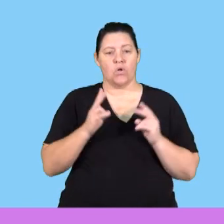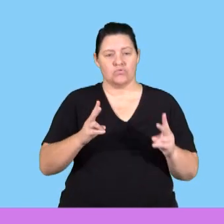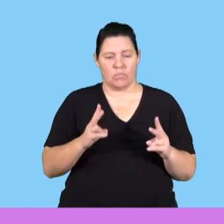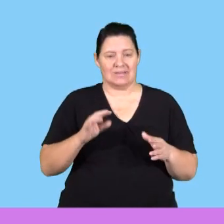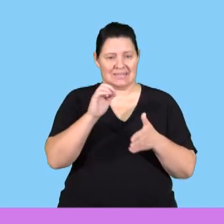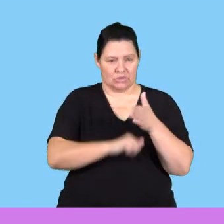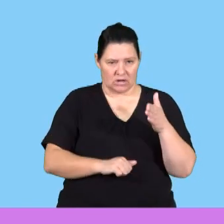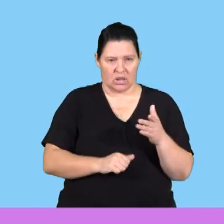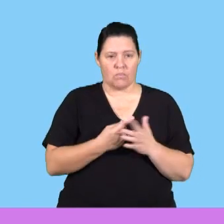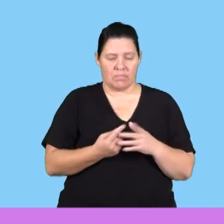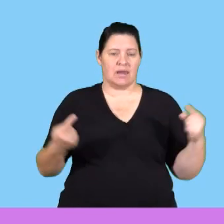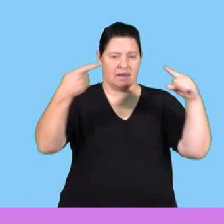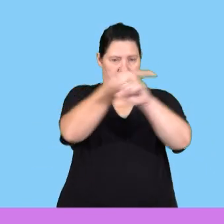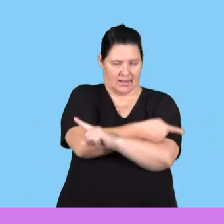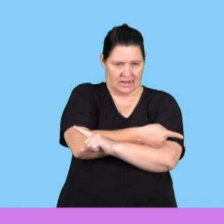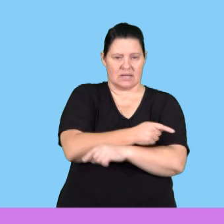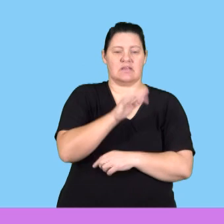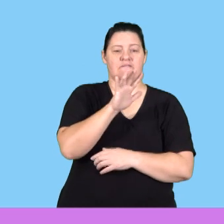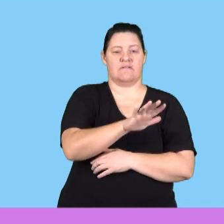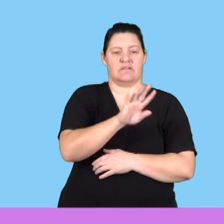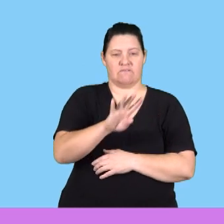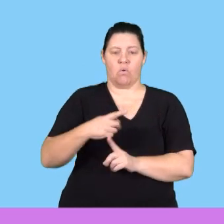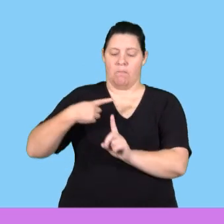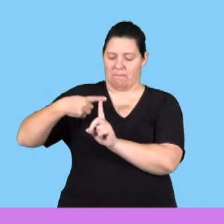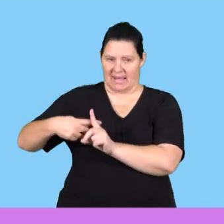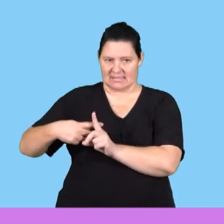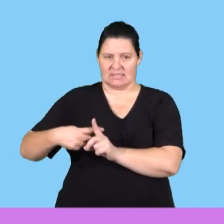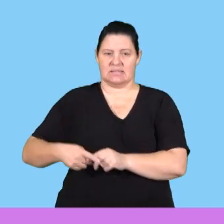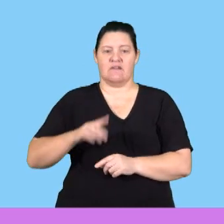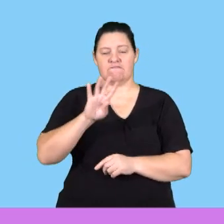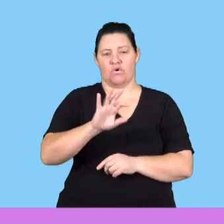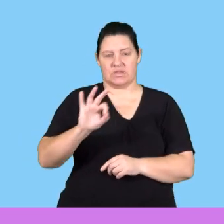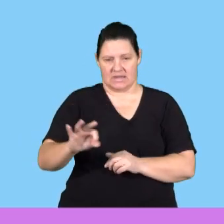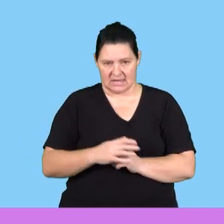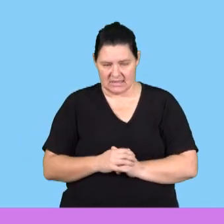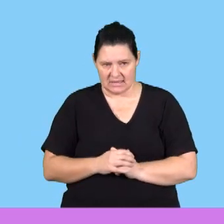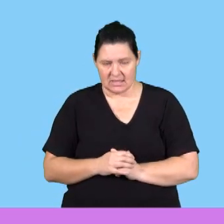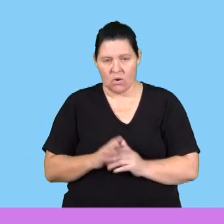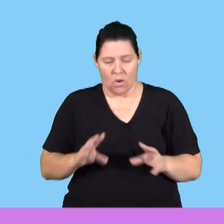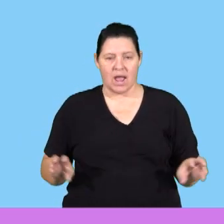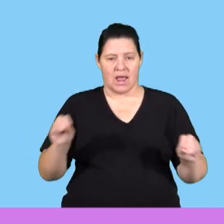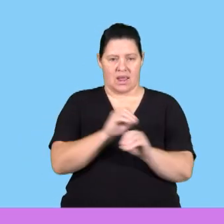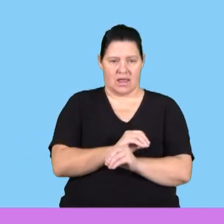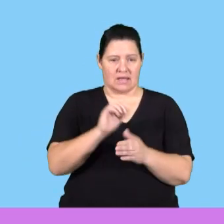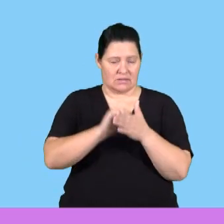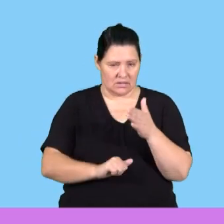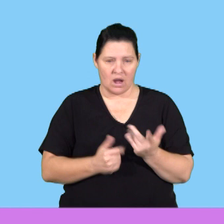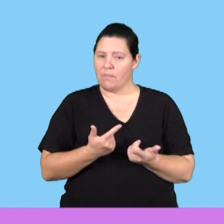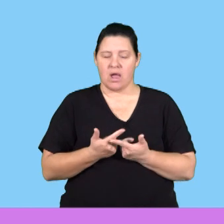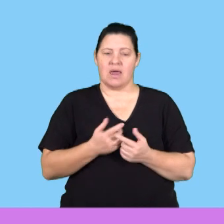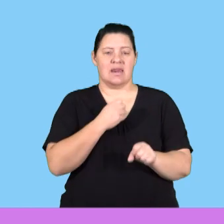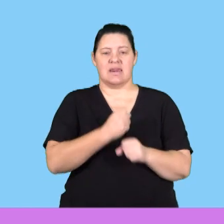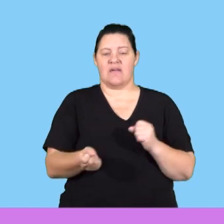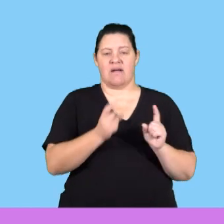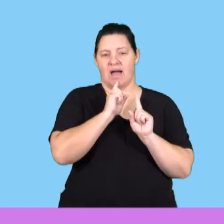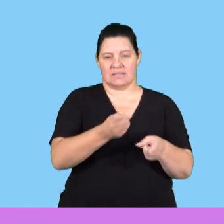here, normally we subtract. I'm going to do the inverse operation. I'm going to say plus 43. Remember, if I subtract now,